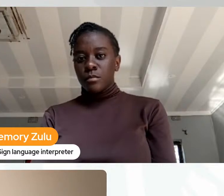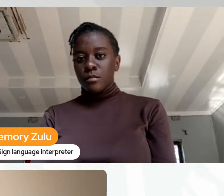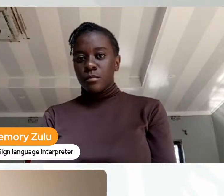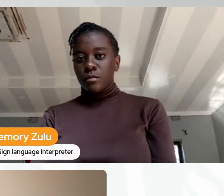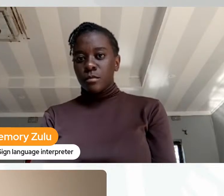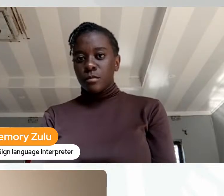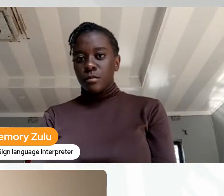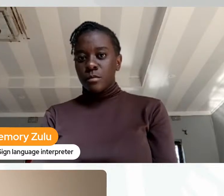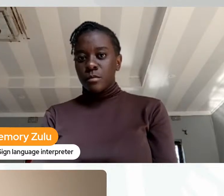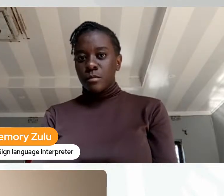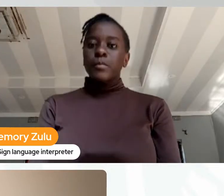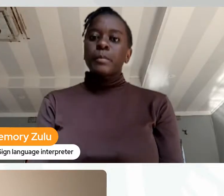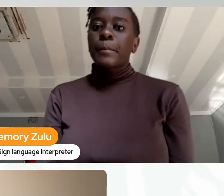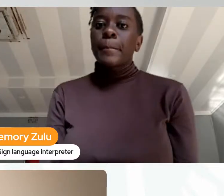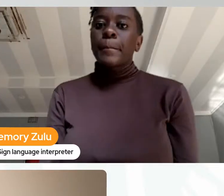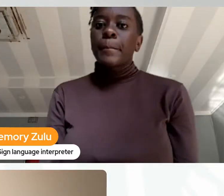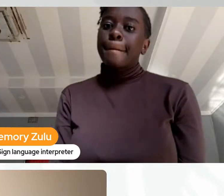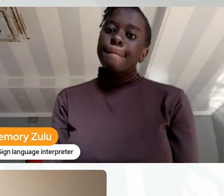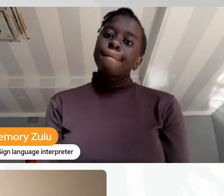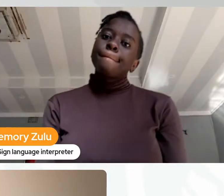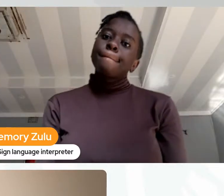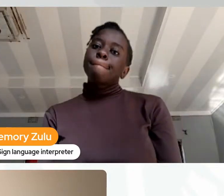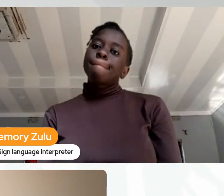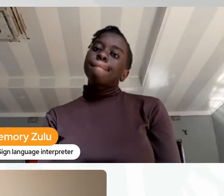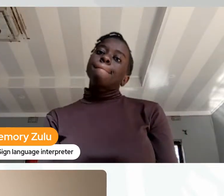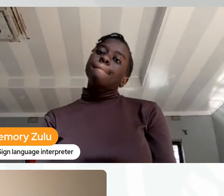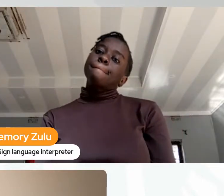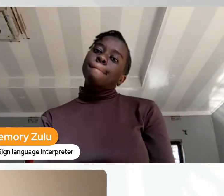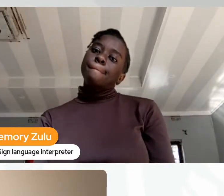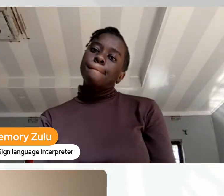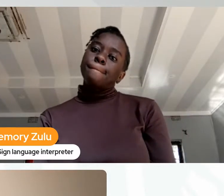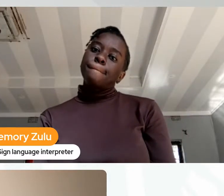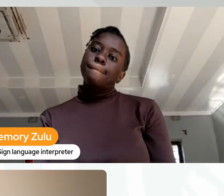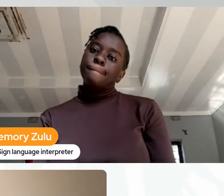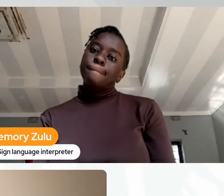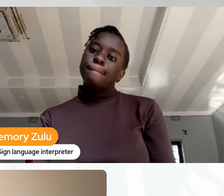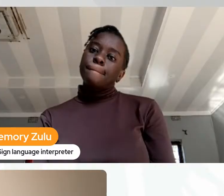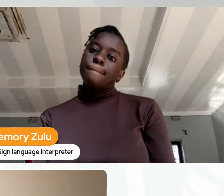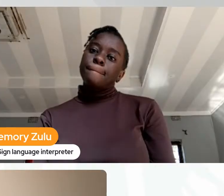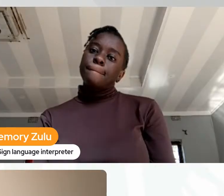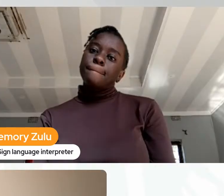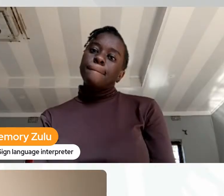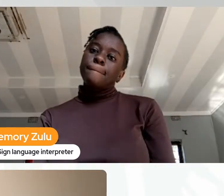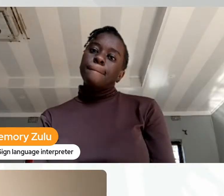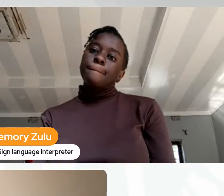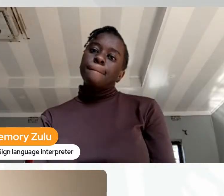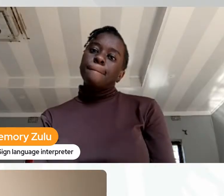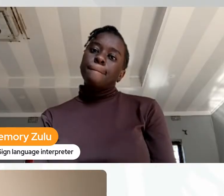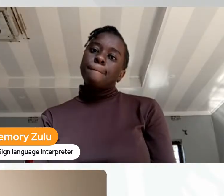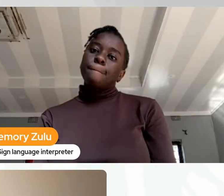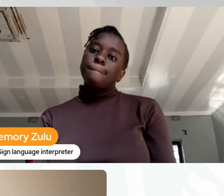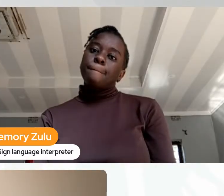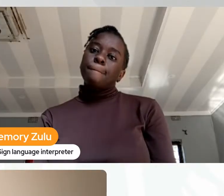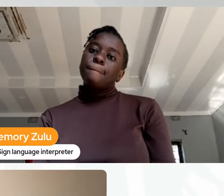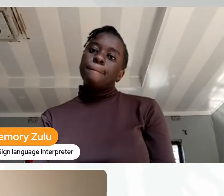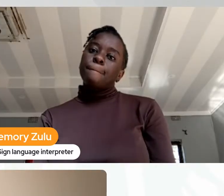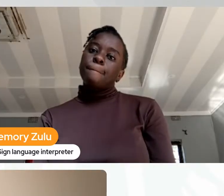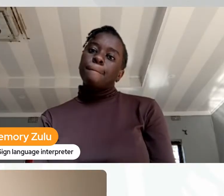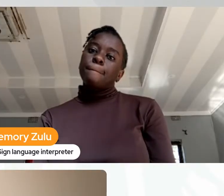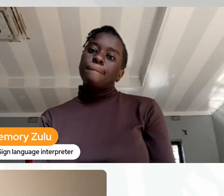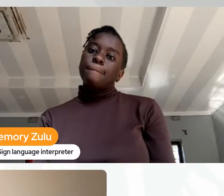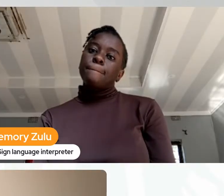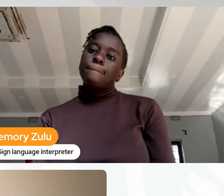see there is less information to the public about the STIs,